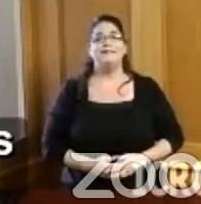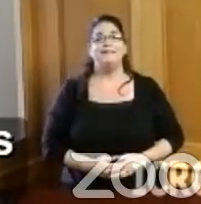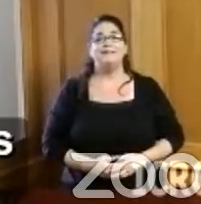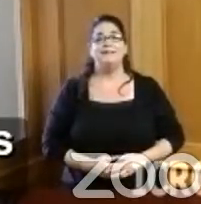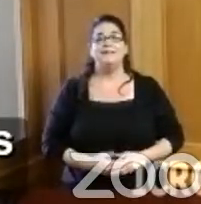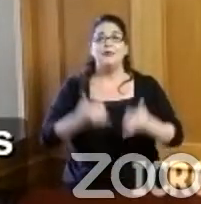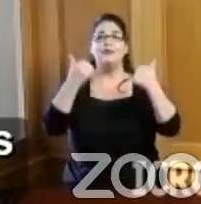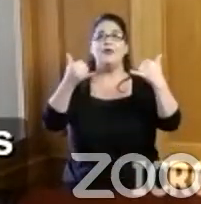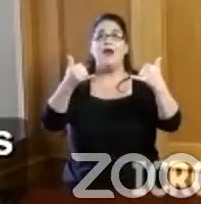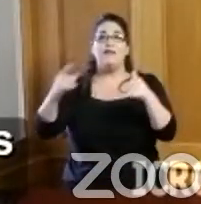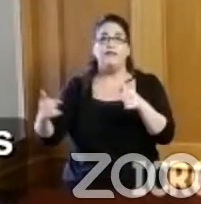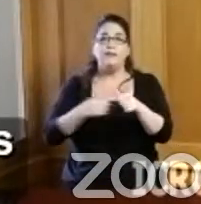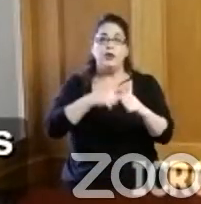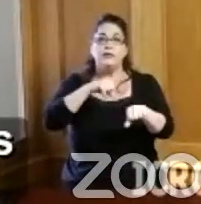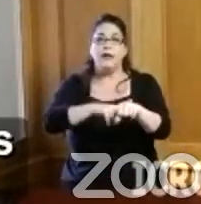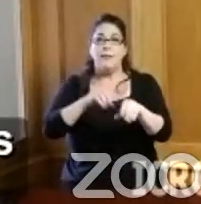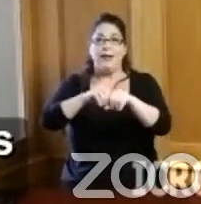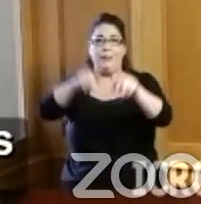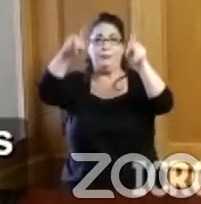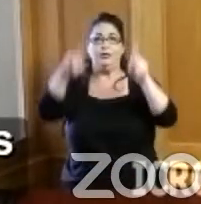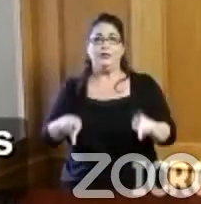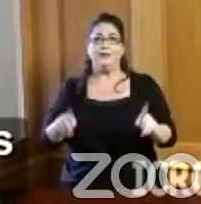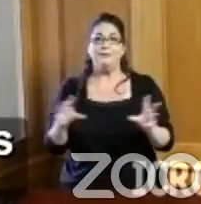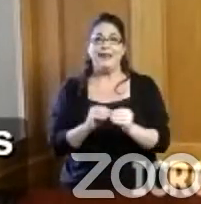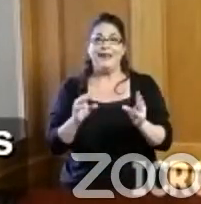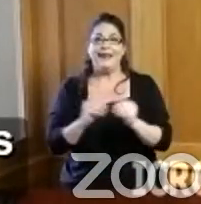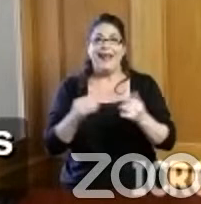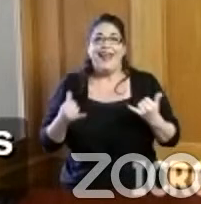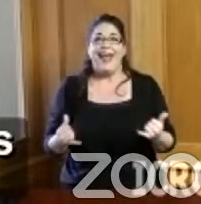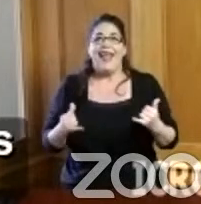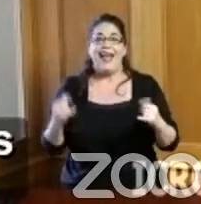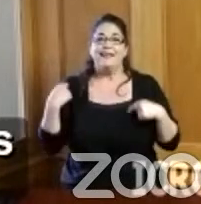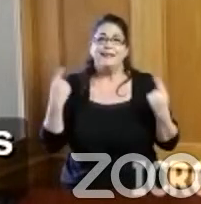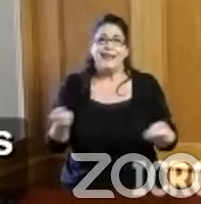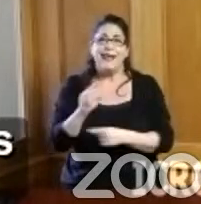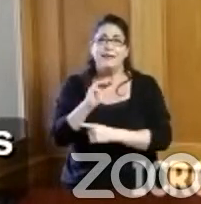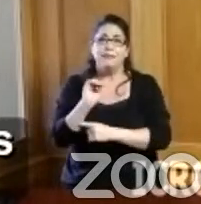This is our first time for in-person meetings since